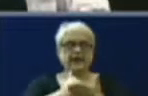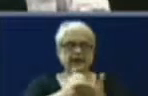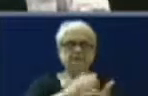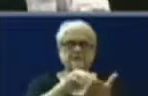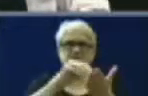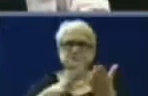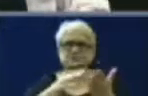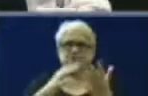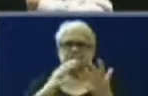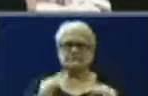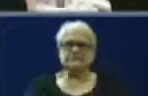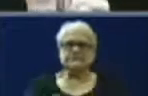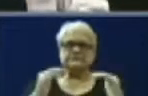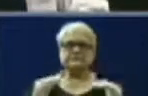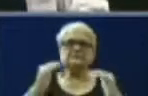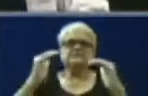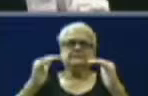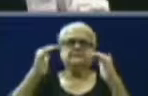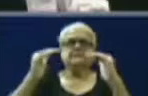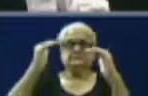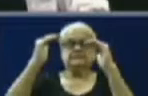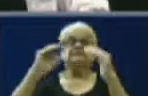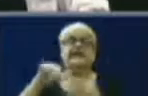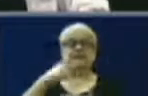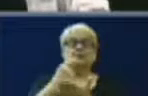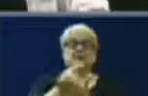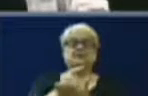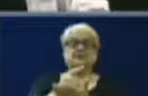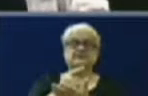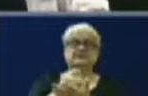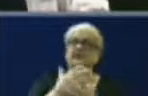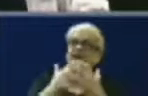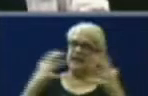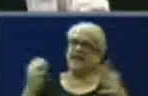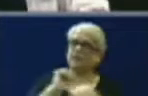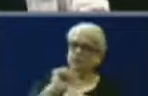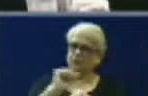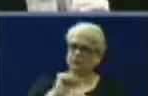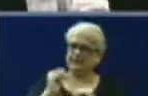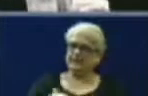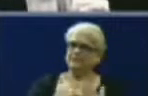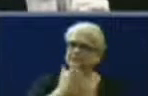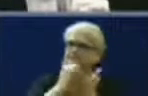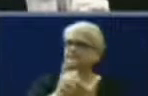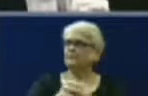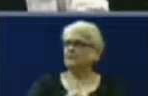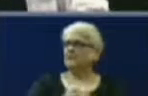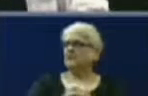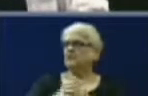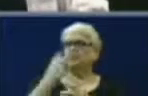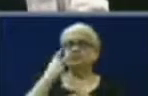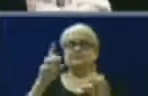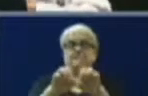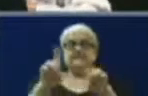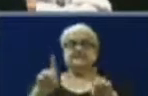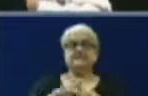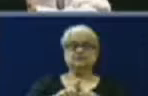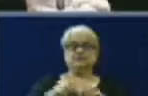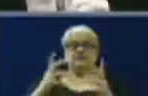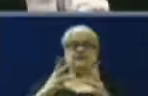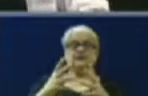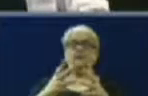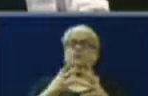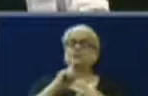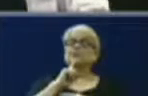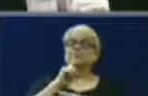and get them through the, you know, through the finish line. So please understand that when you take a look at our district and understand that this district's going, I think, above